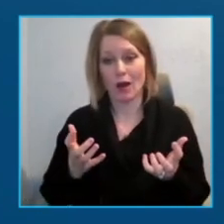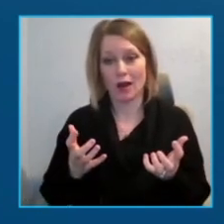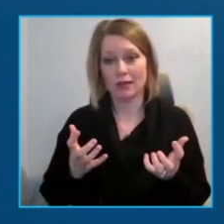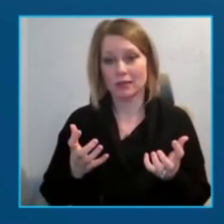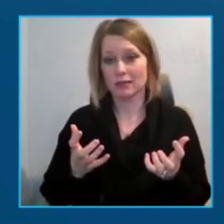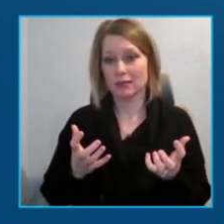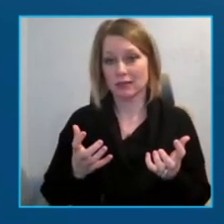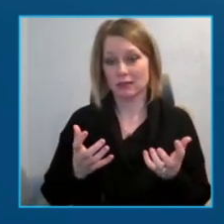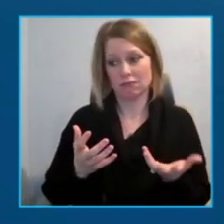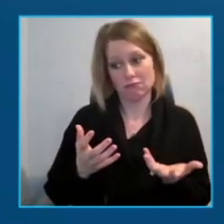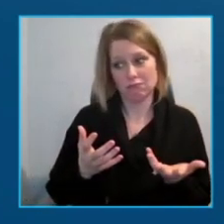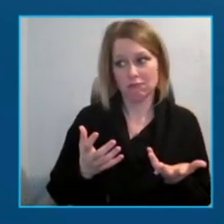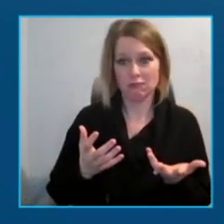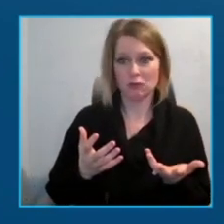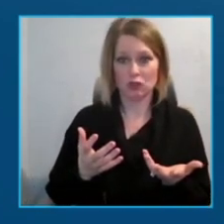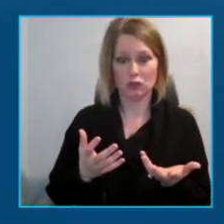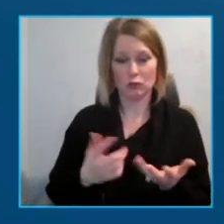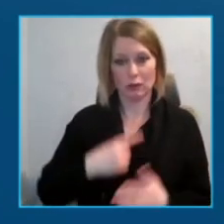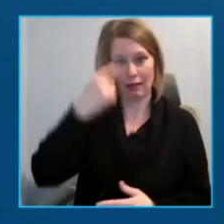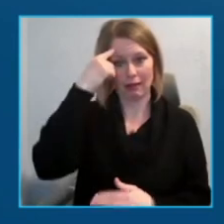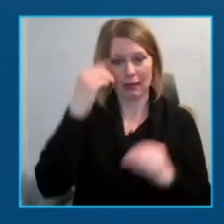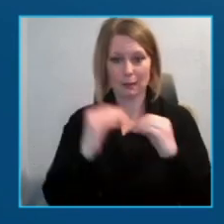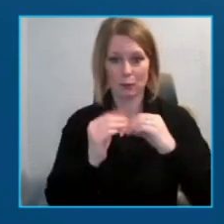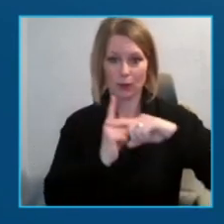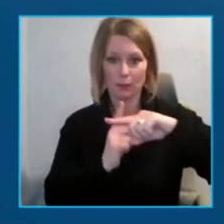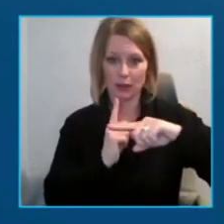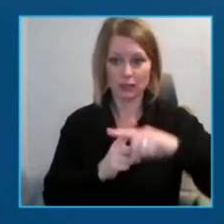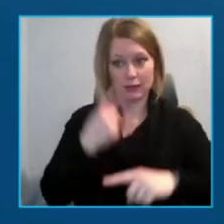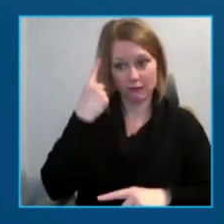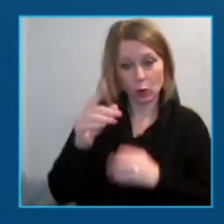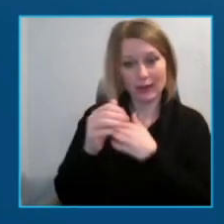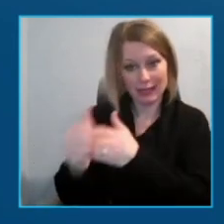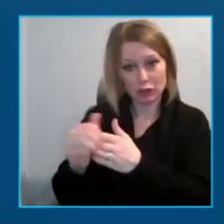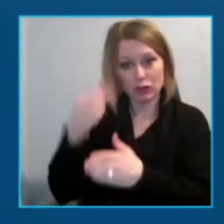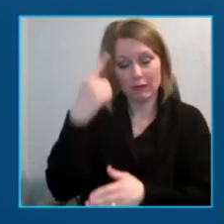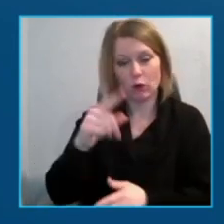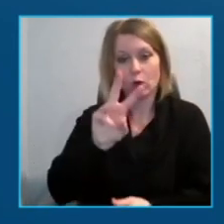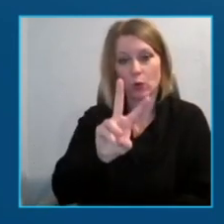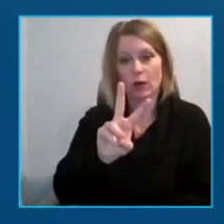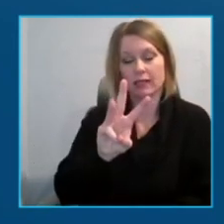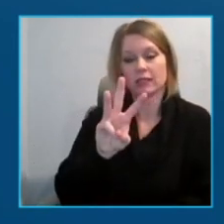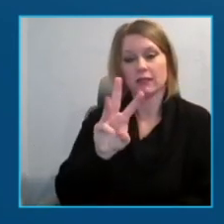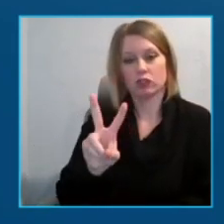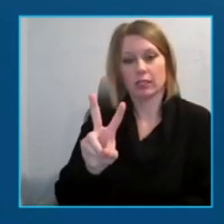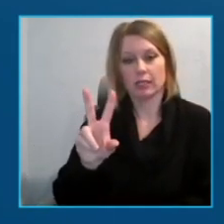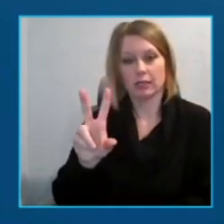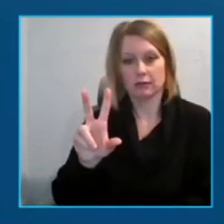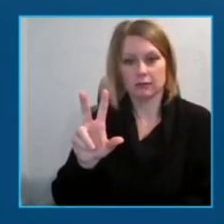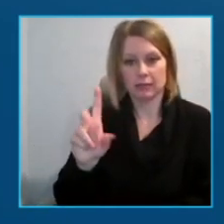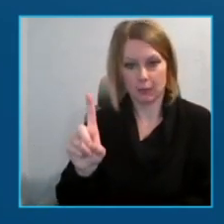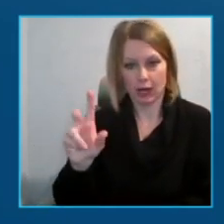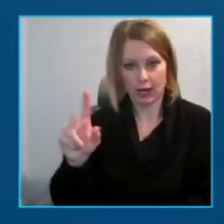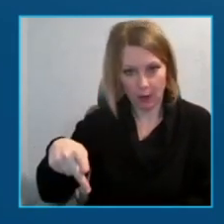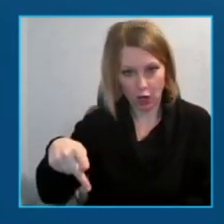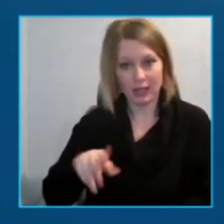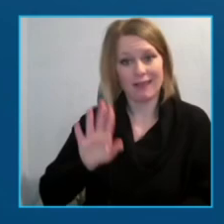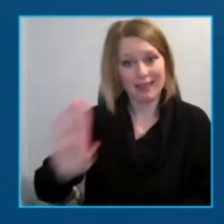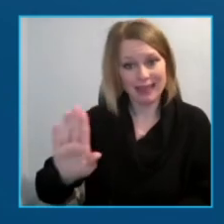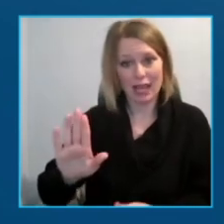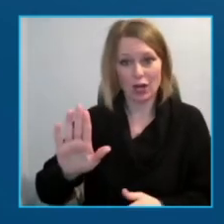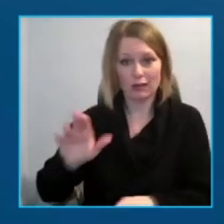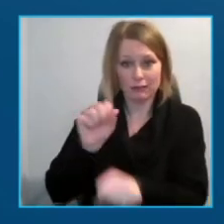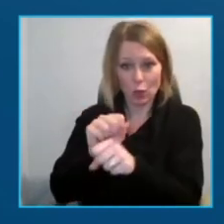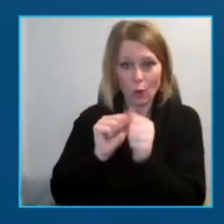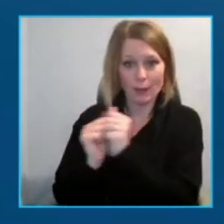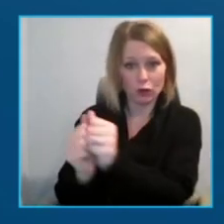benefit of the doubt to the leadership of the West Virginia Democratic Party and the cooperation that they have shown. And